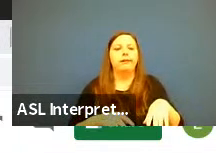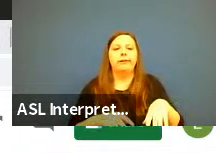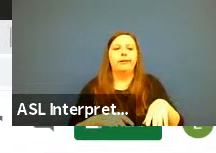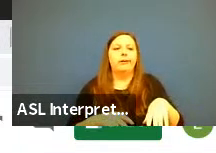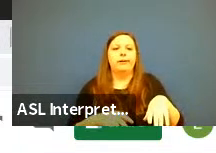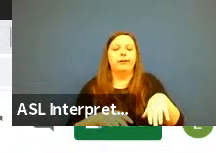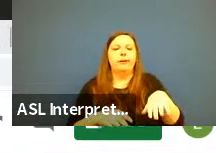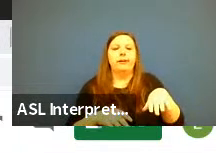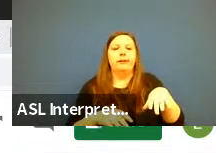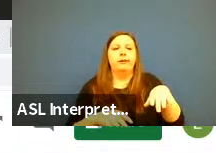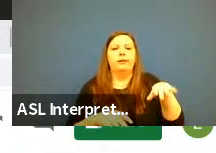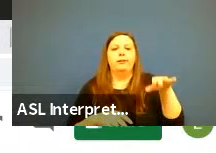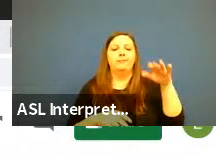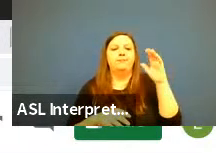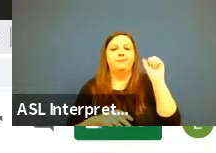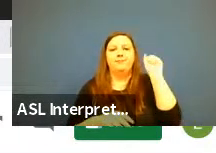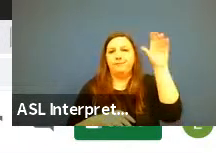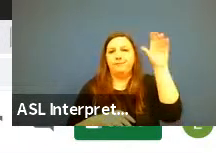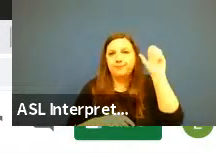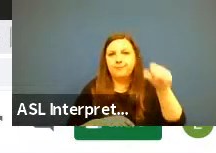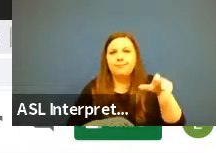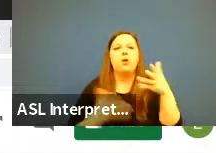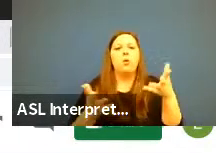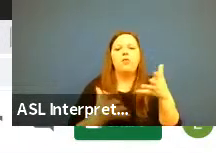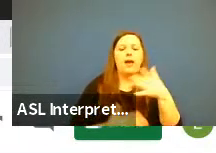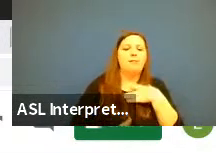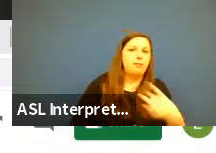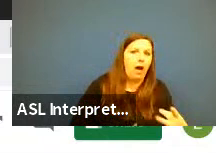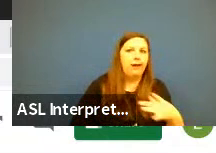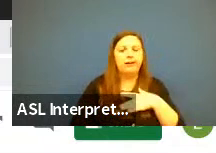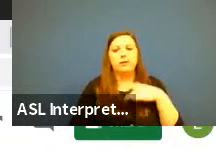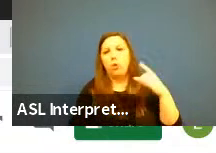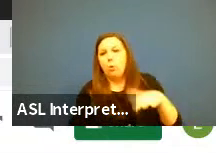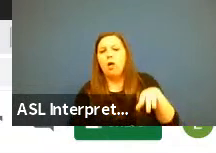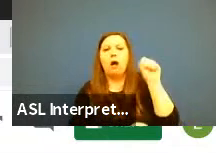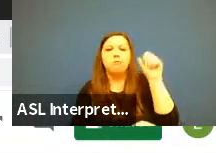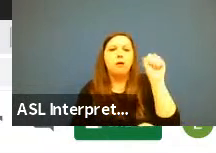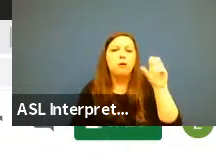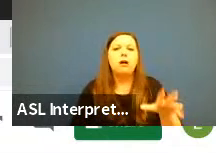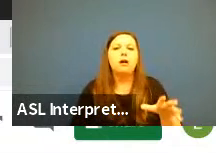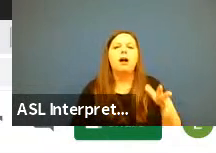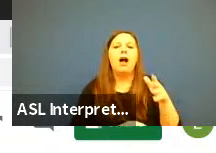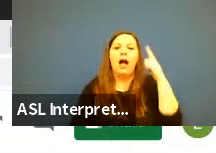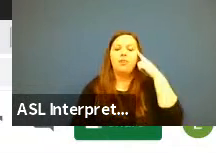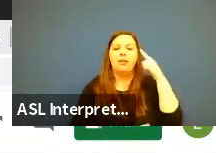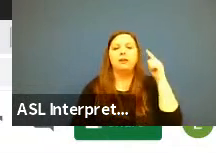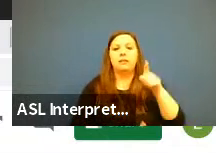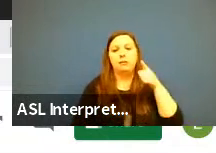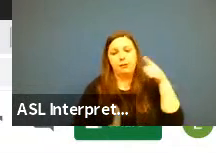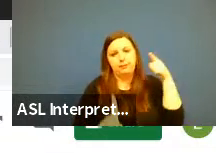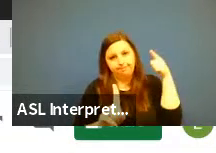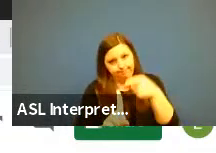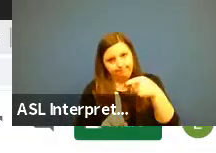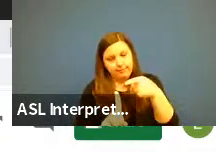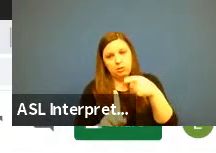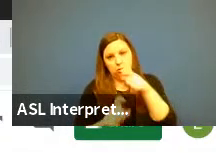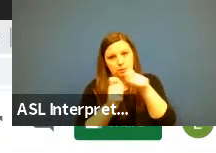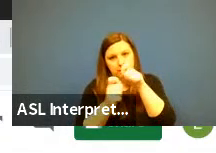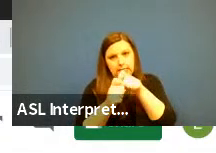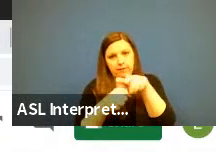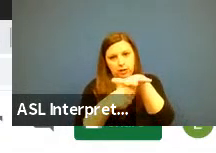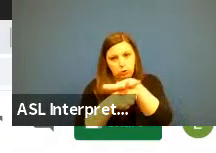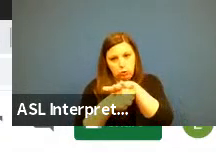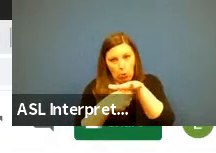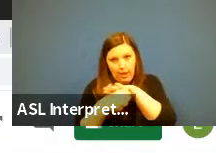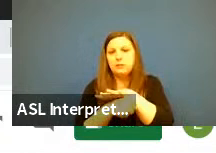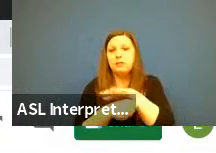board. I think it's important that it be tailored to the particular domains. So either GSBA or